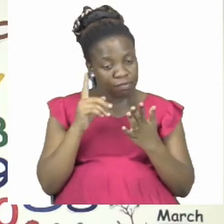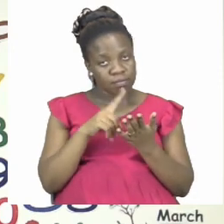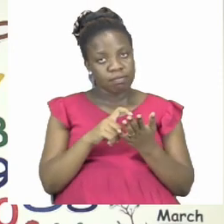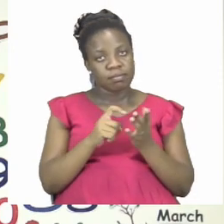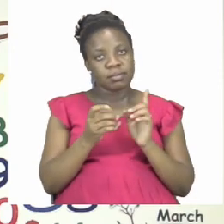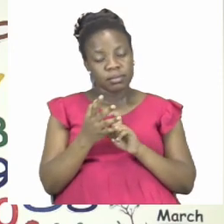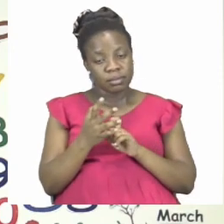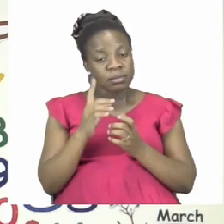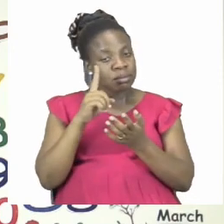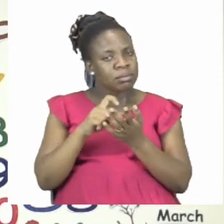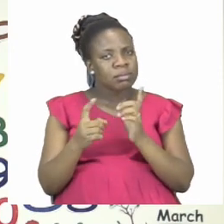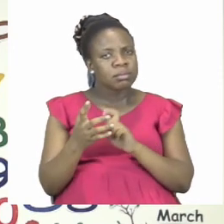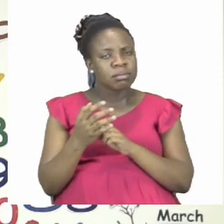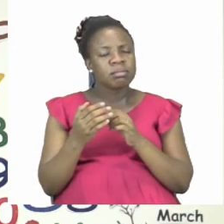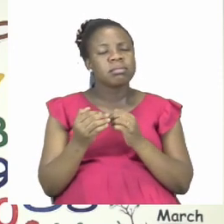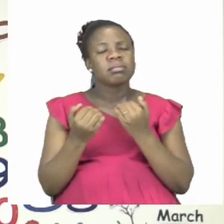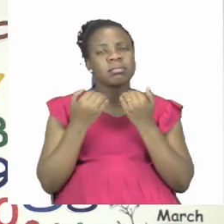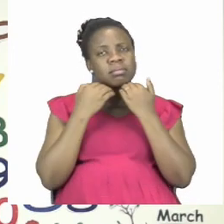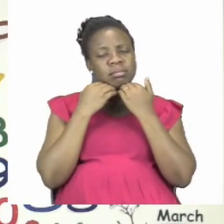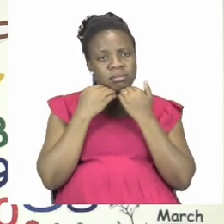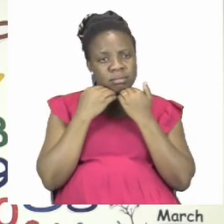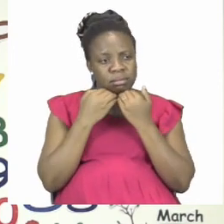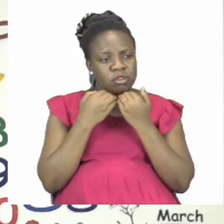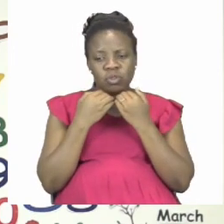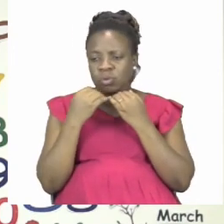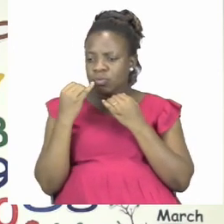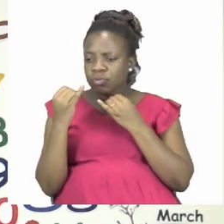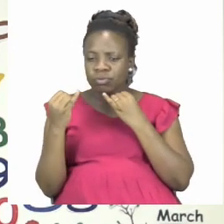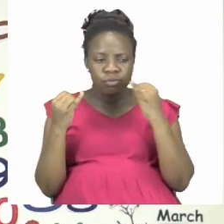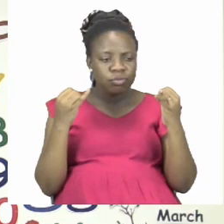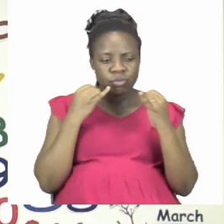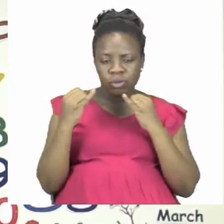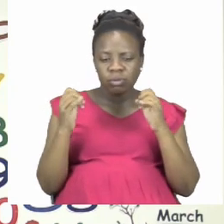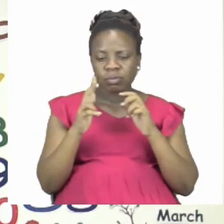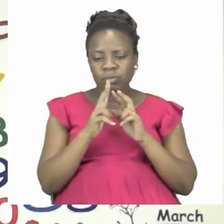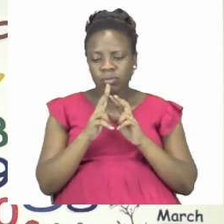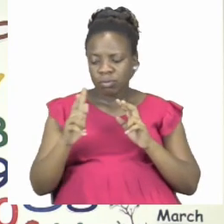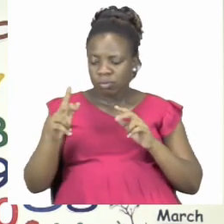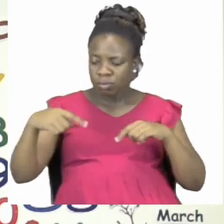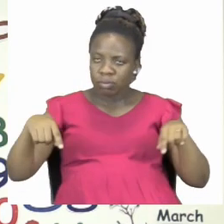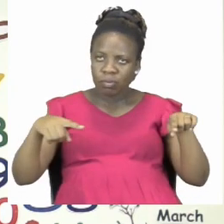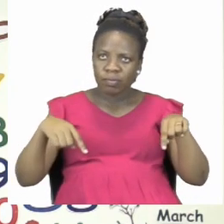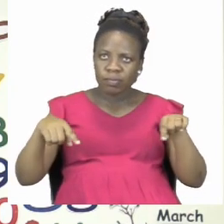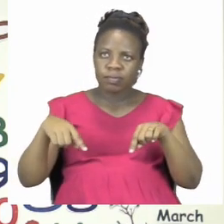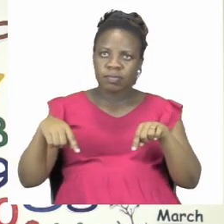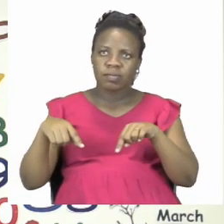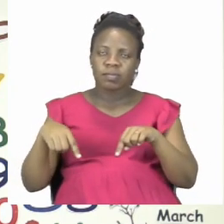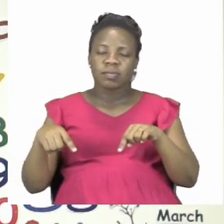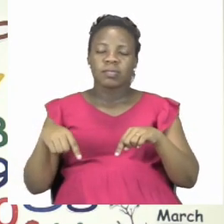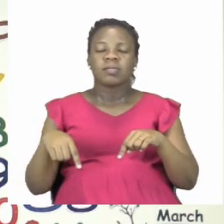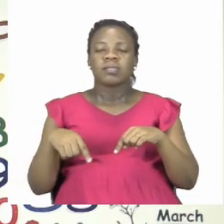important. You can also encourage the people around you to sanitize. That way you know that your environment is safe from any